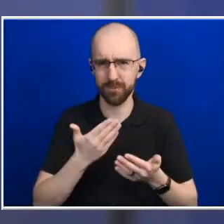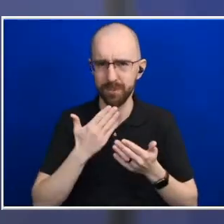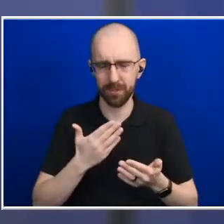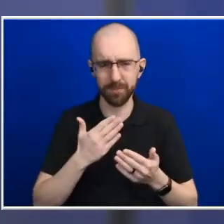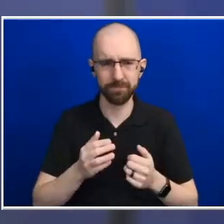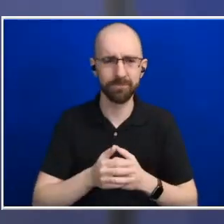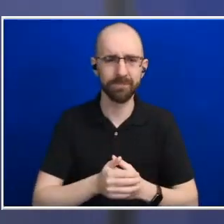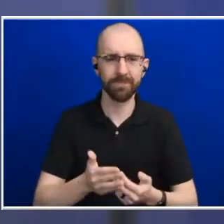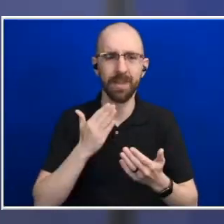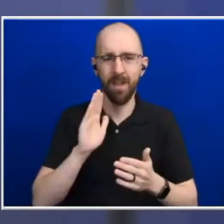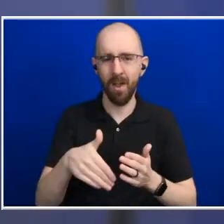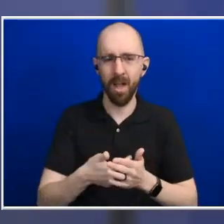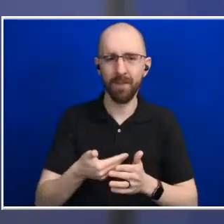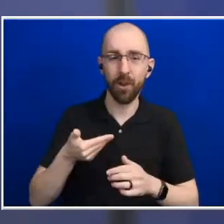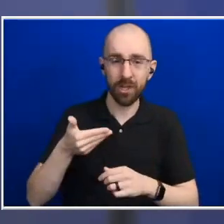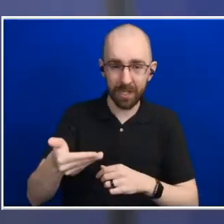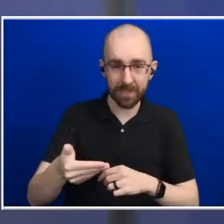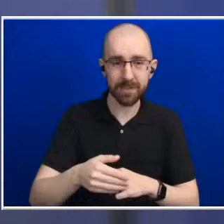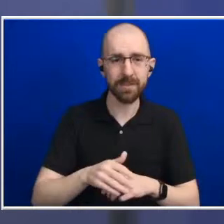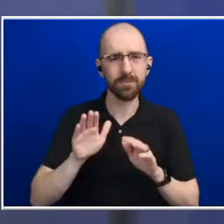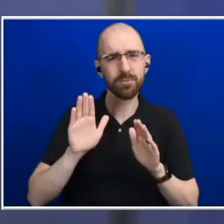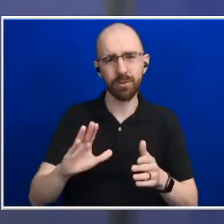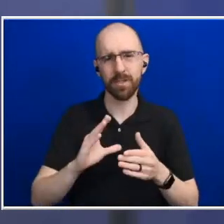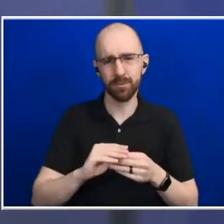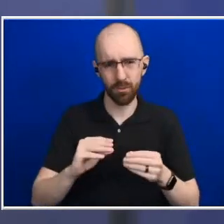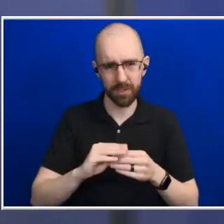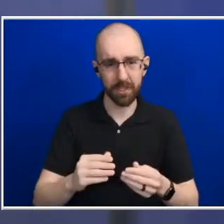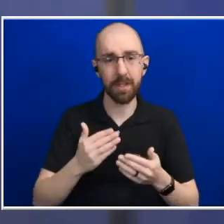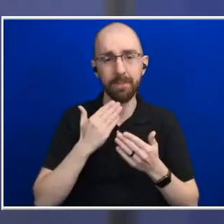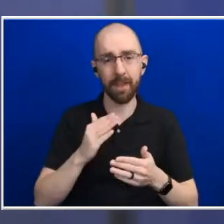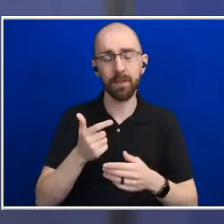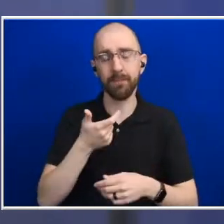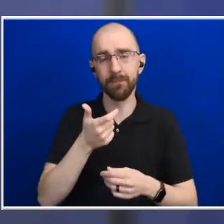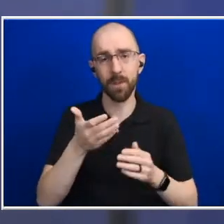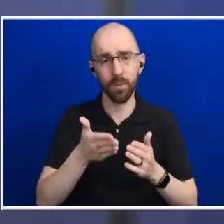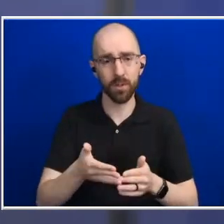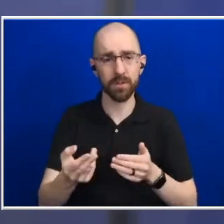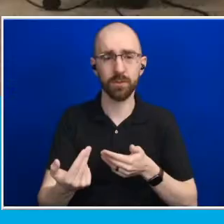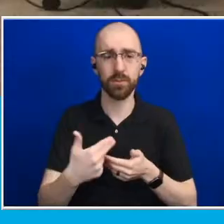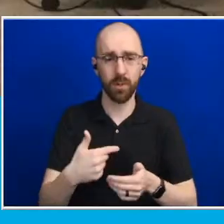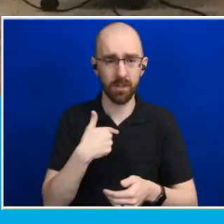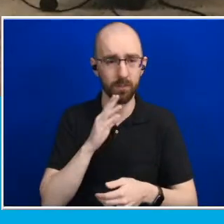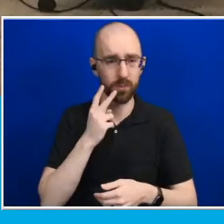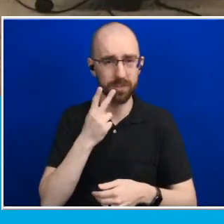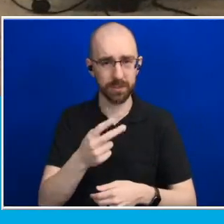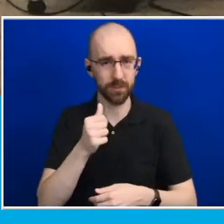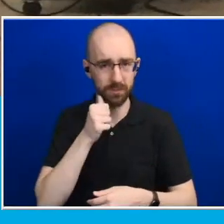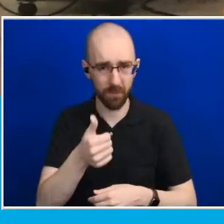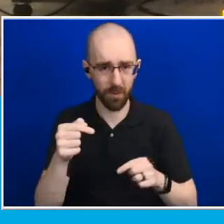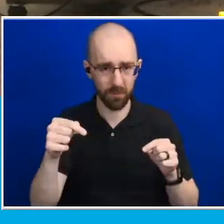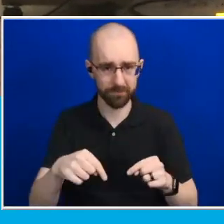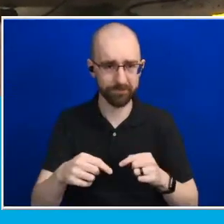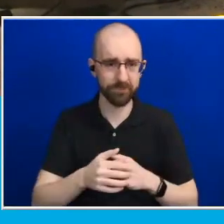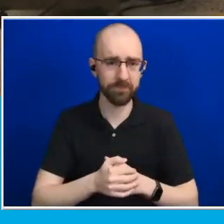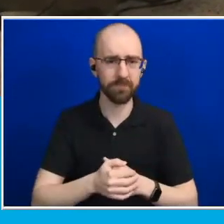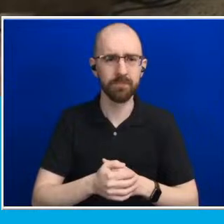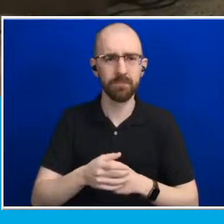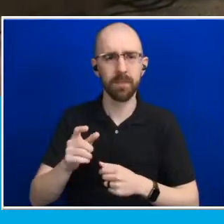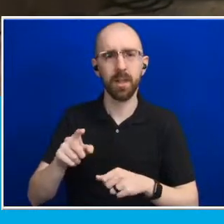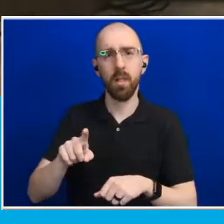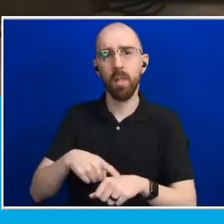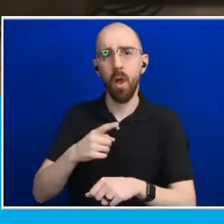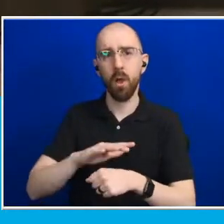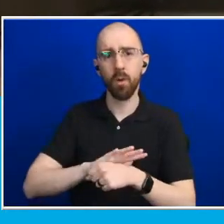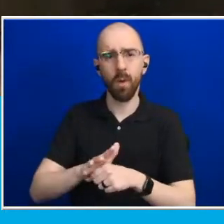guests today. Such a great story. Thank you to our viewers for being with us, and we'll see you back here tomorrow. Long COVID has changed so much